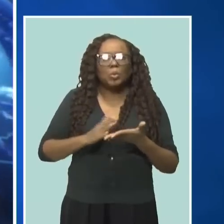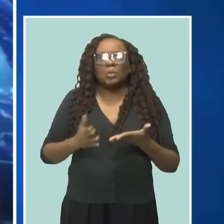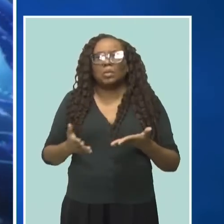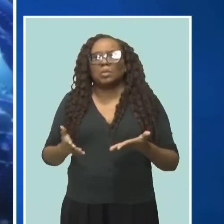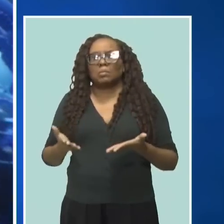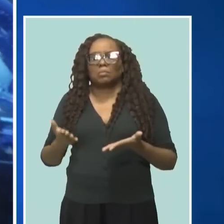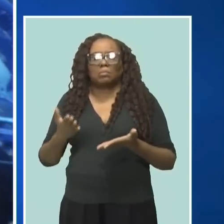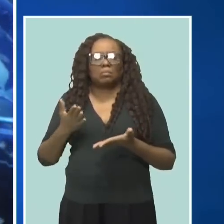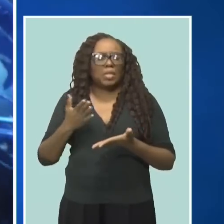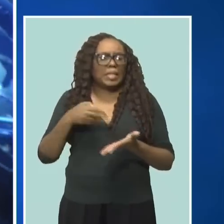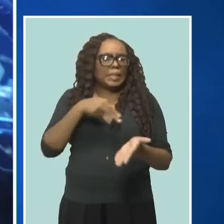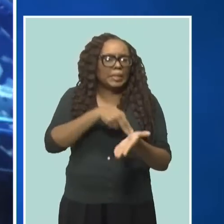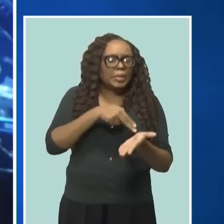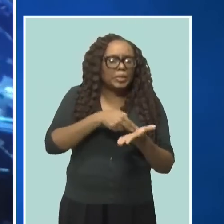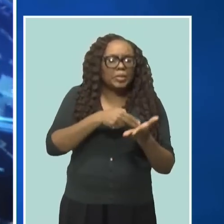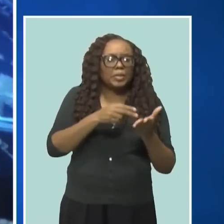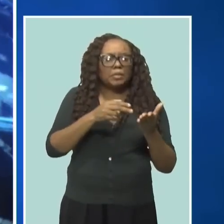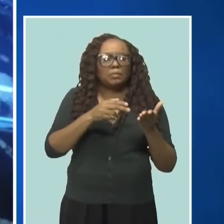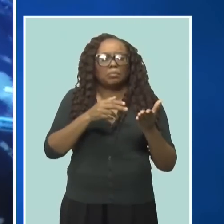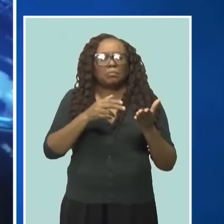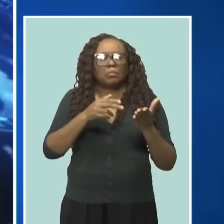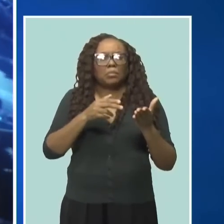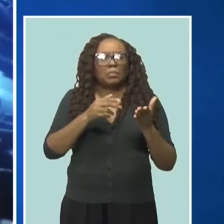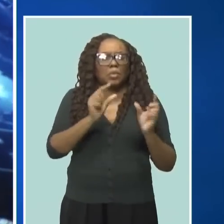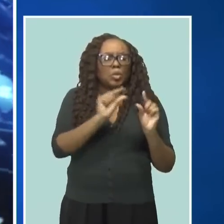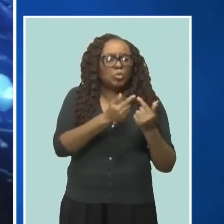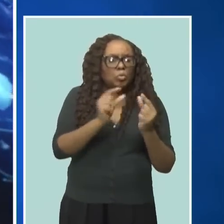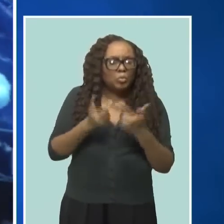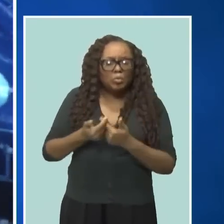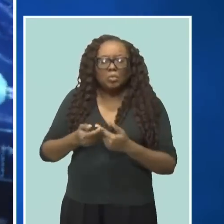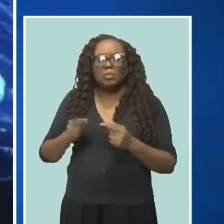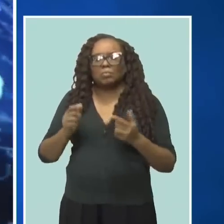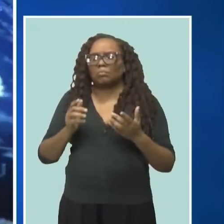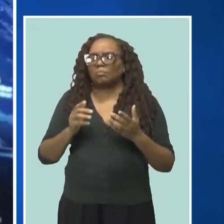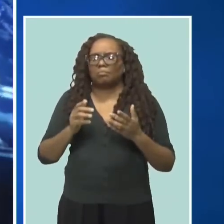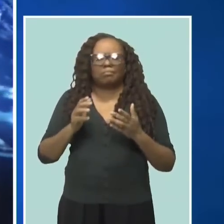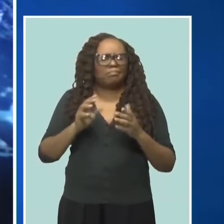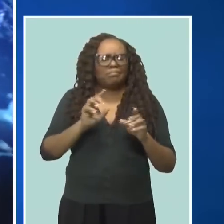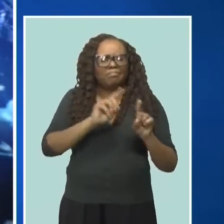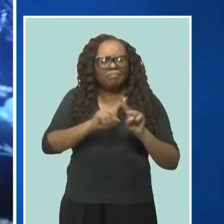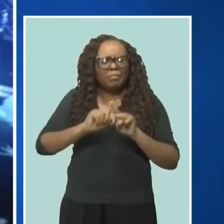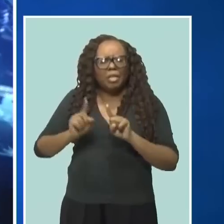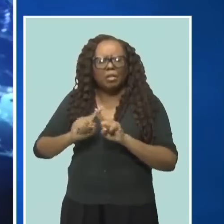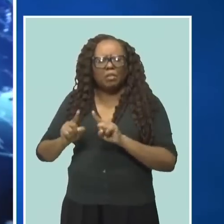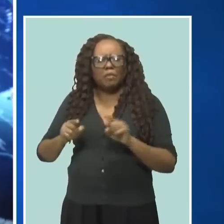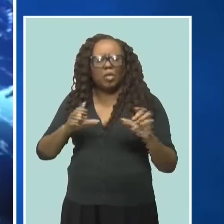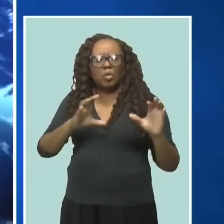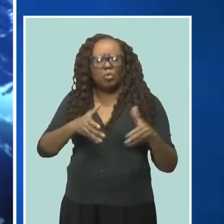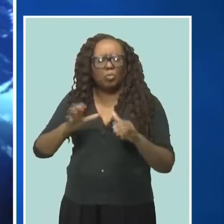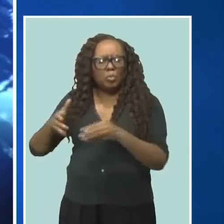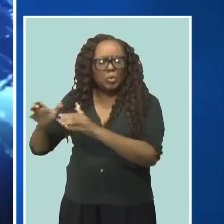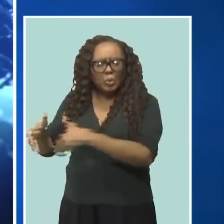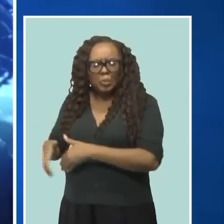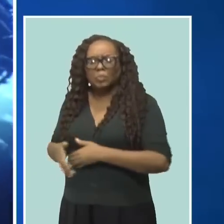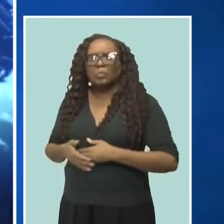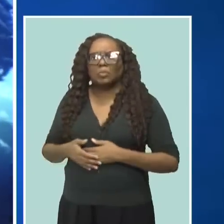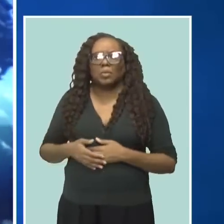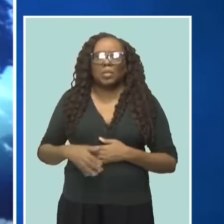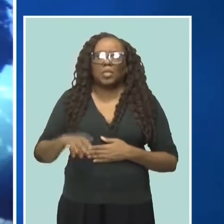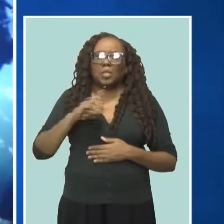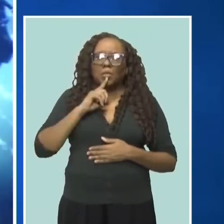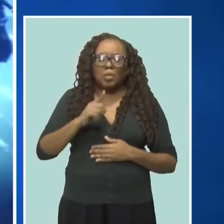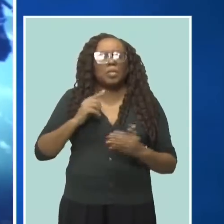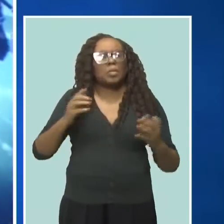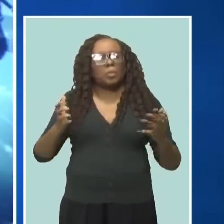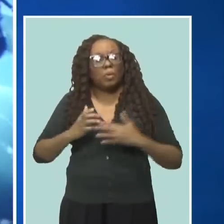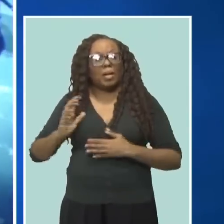a couple nursing bodies, a couple other entities that are doing tertiary education. And they're the ones who are pushing the